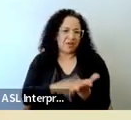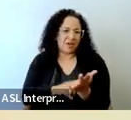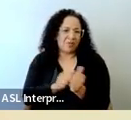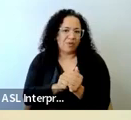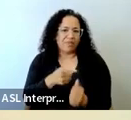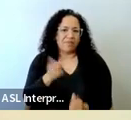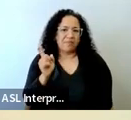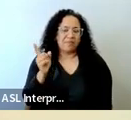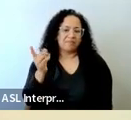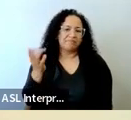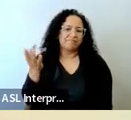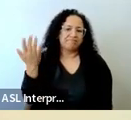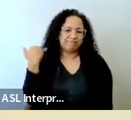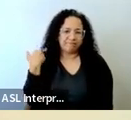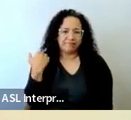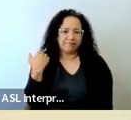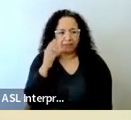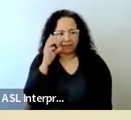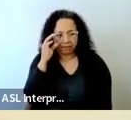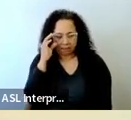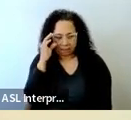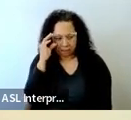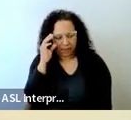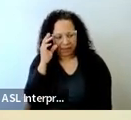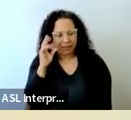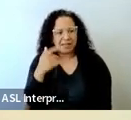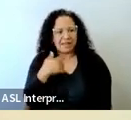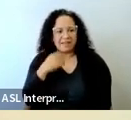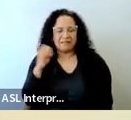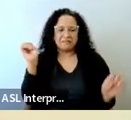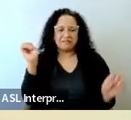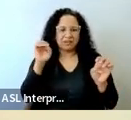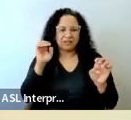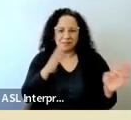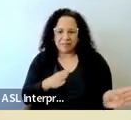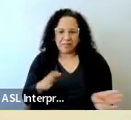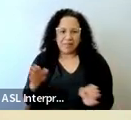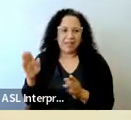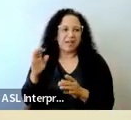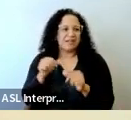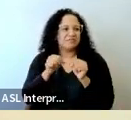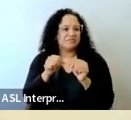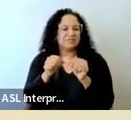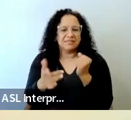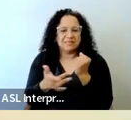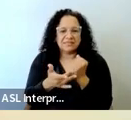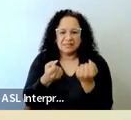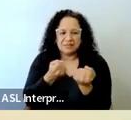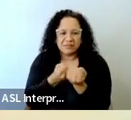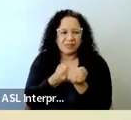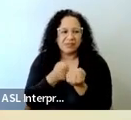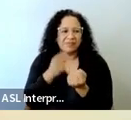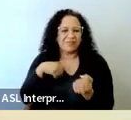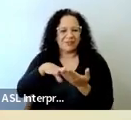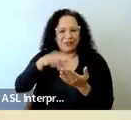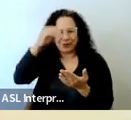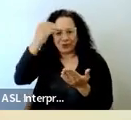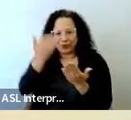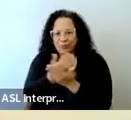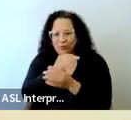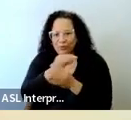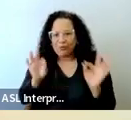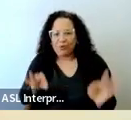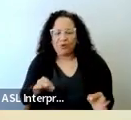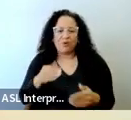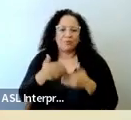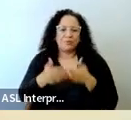to the next slide. We did have a crisis plan, ongoing technical support. We had to learn new forms, new procedures, new roles,